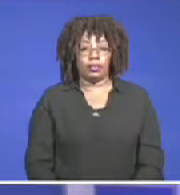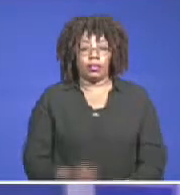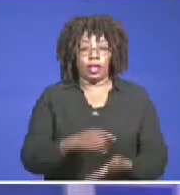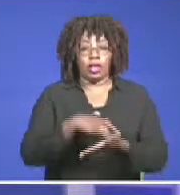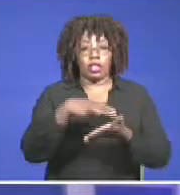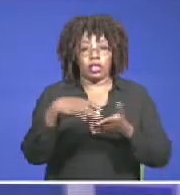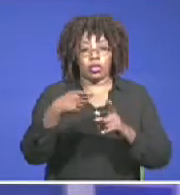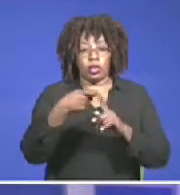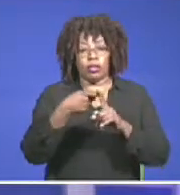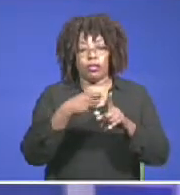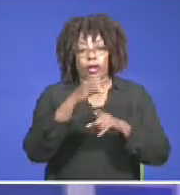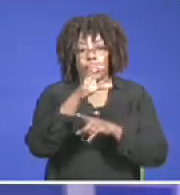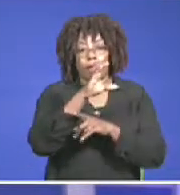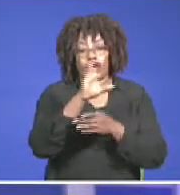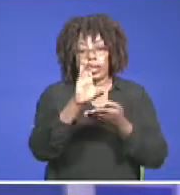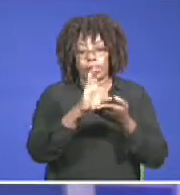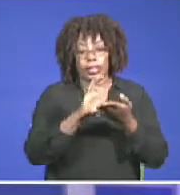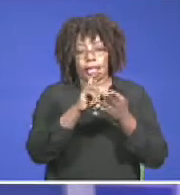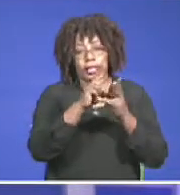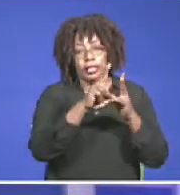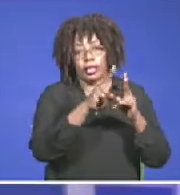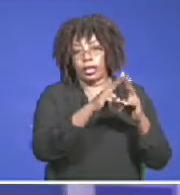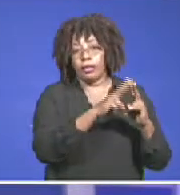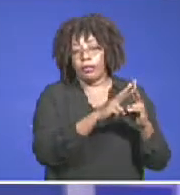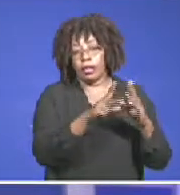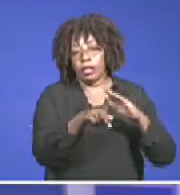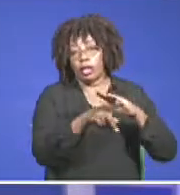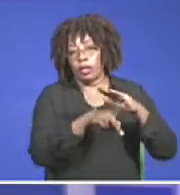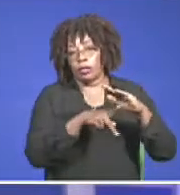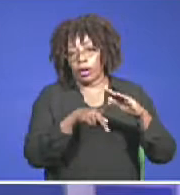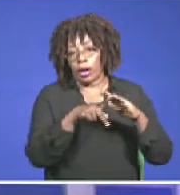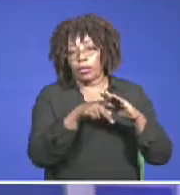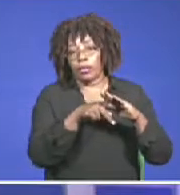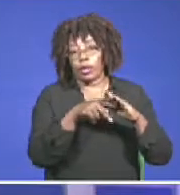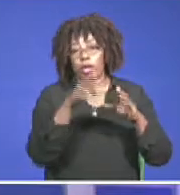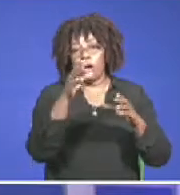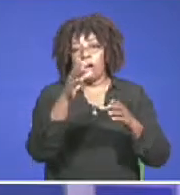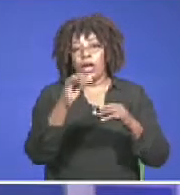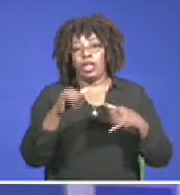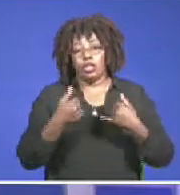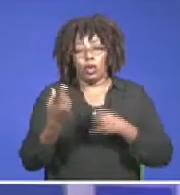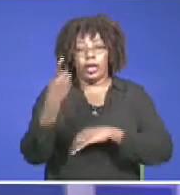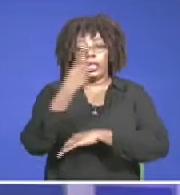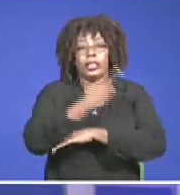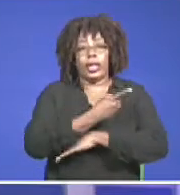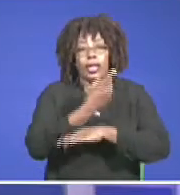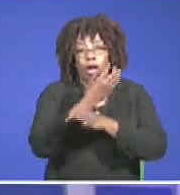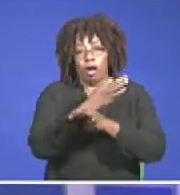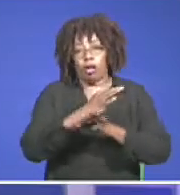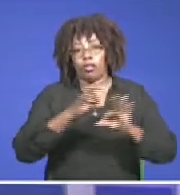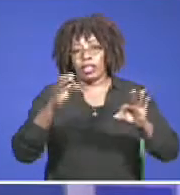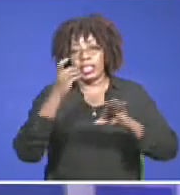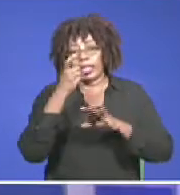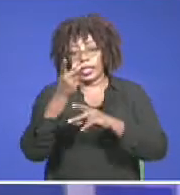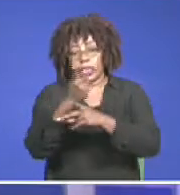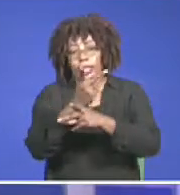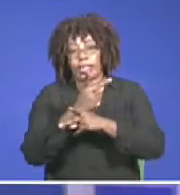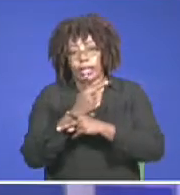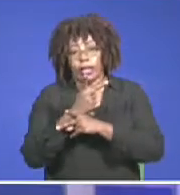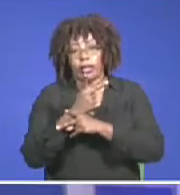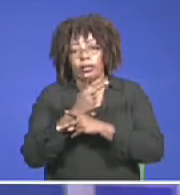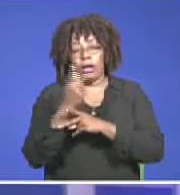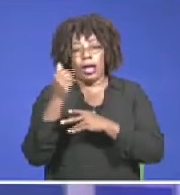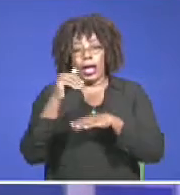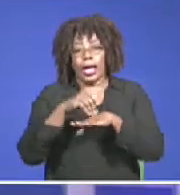Students from Centreville Primary recently enjoyed a day of free dental care and oral hygiene education from the Center for